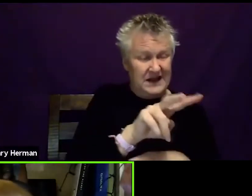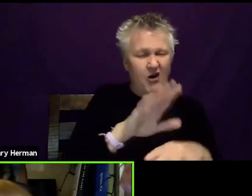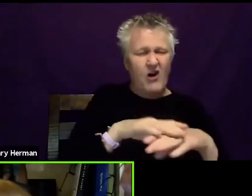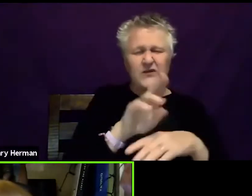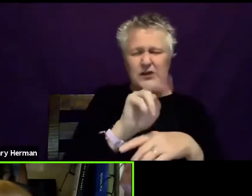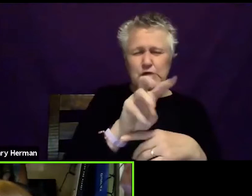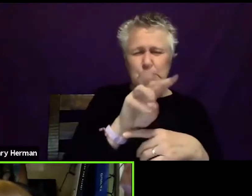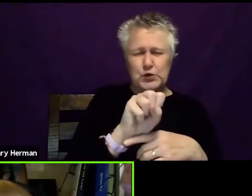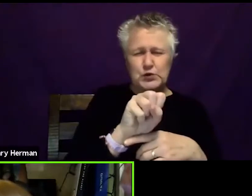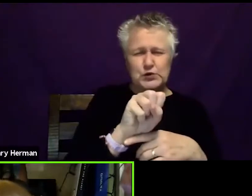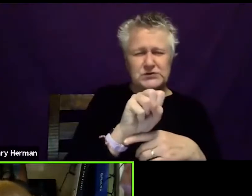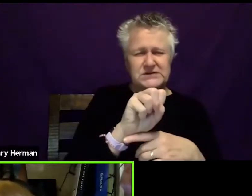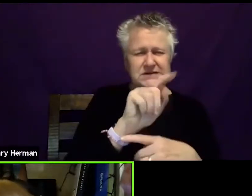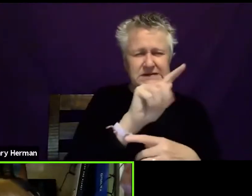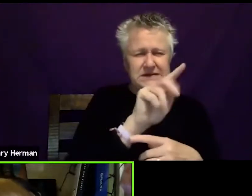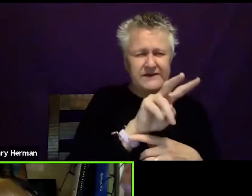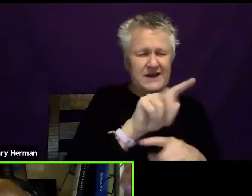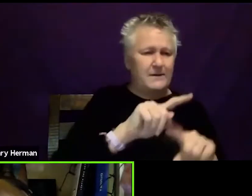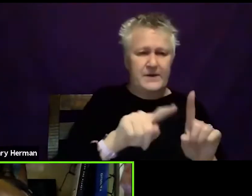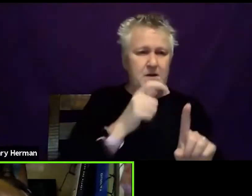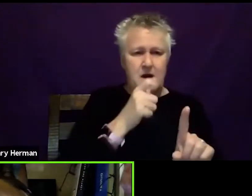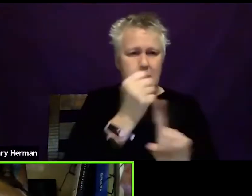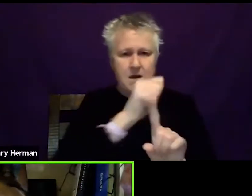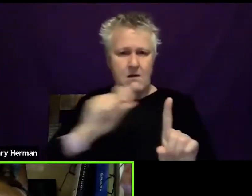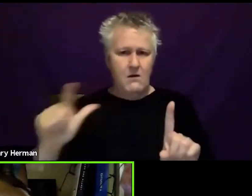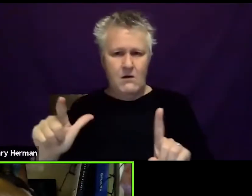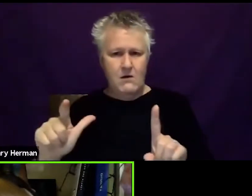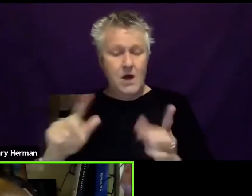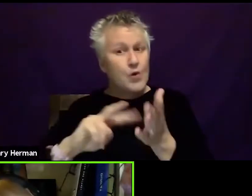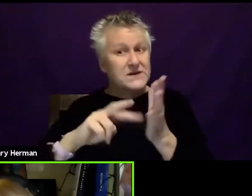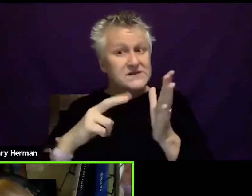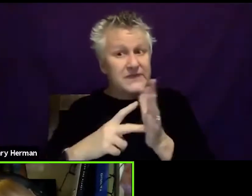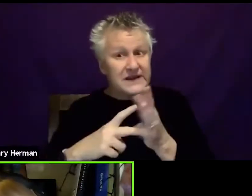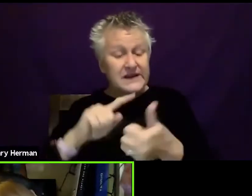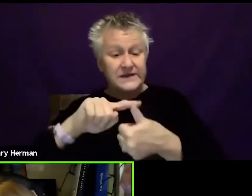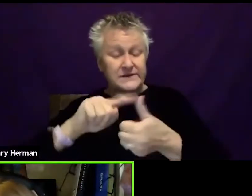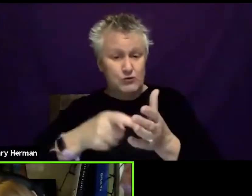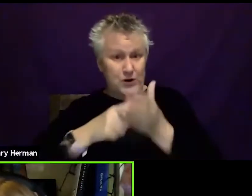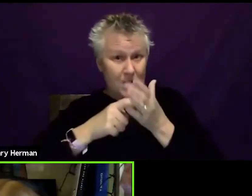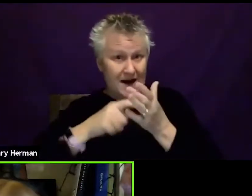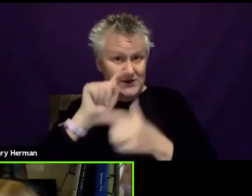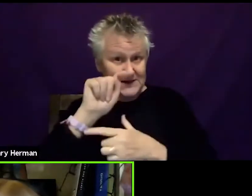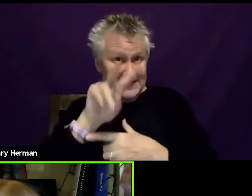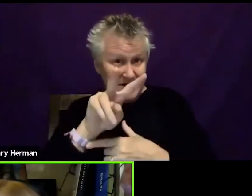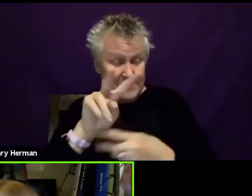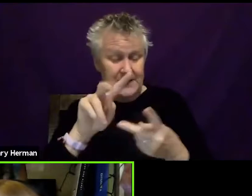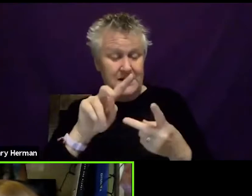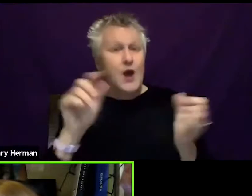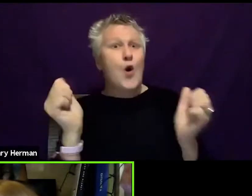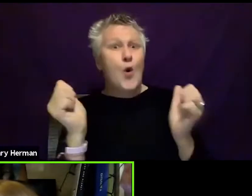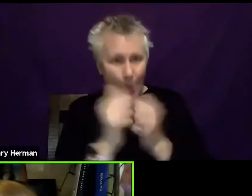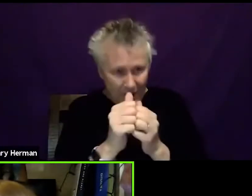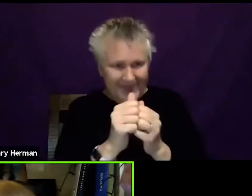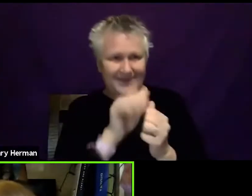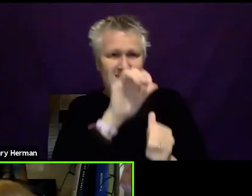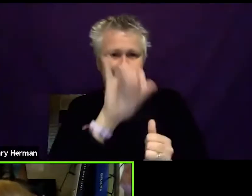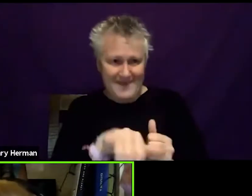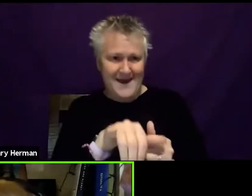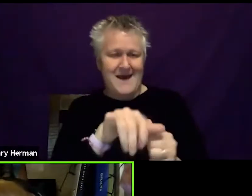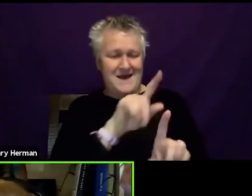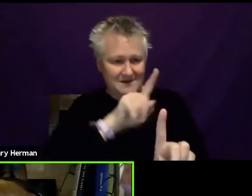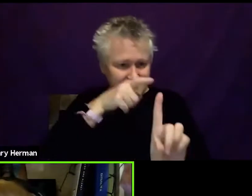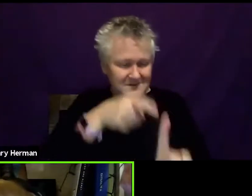channel, which means you have to have a TV with that channel on it to watch it. And